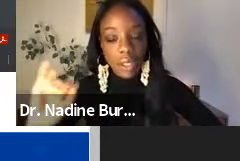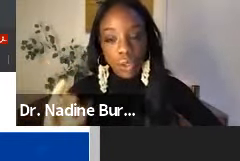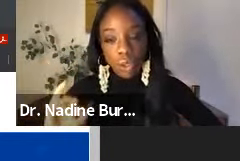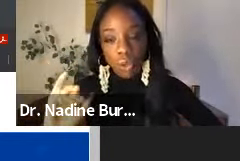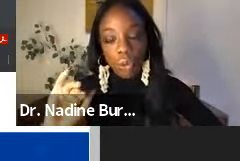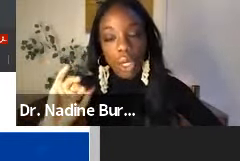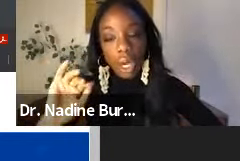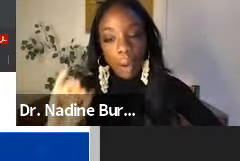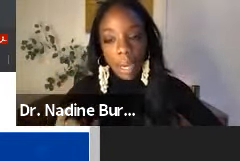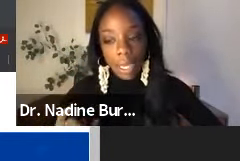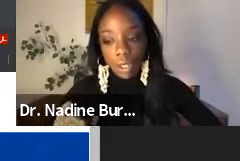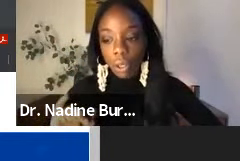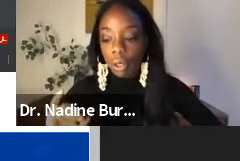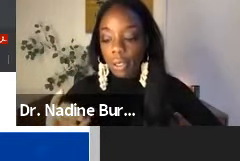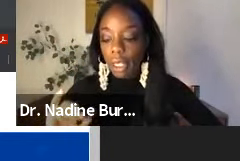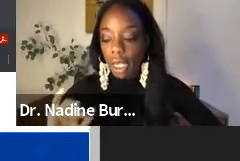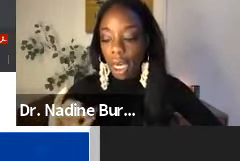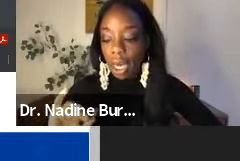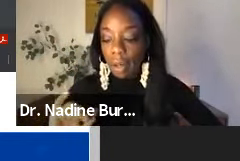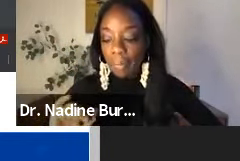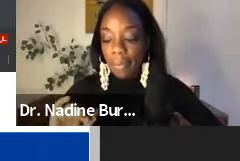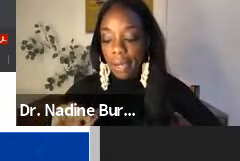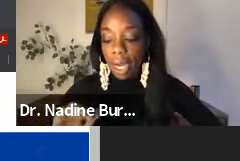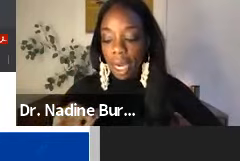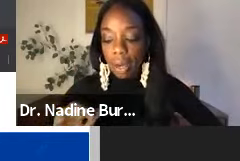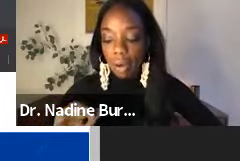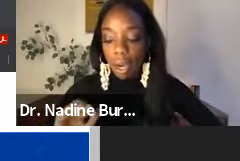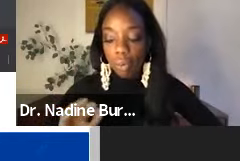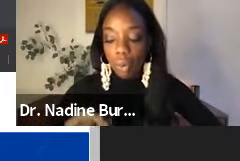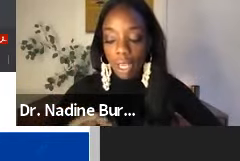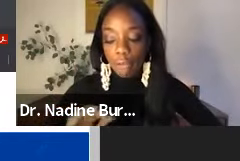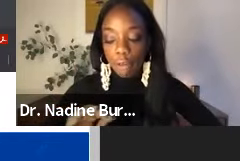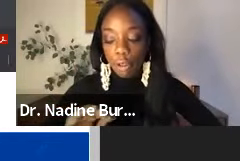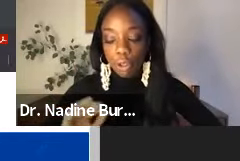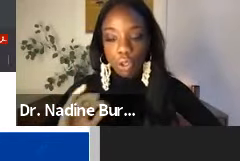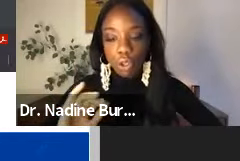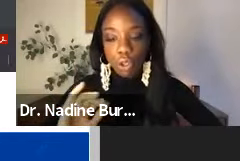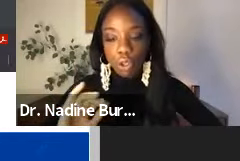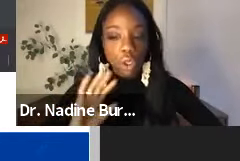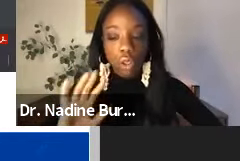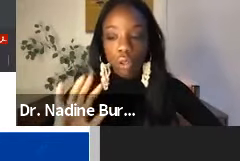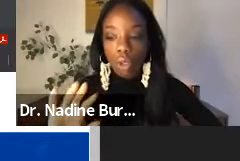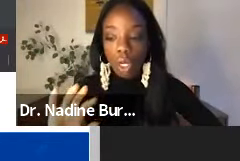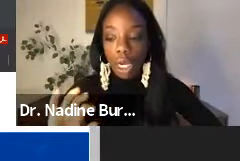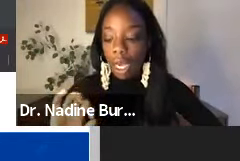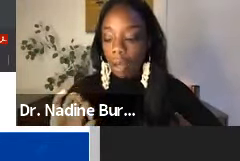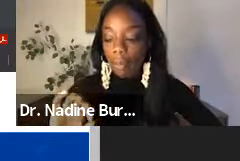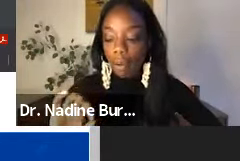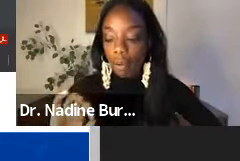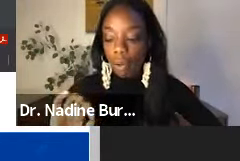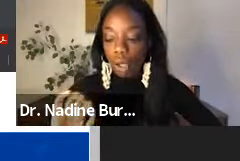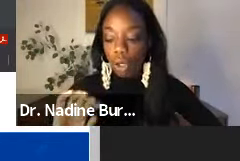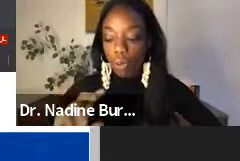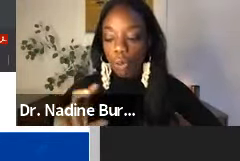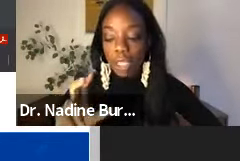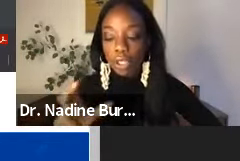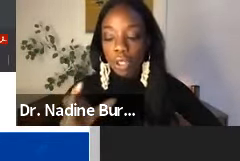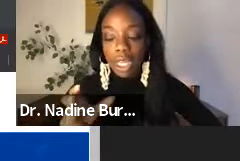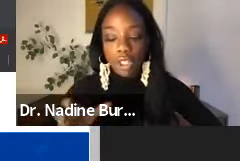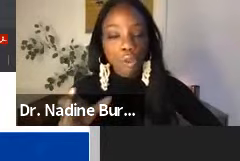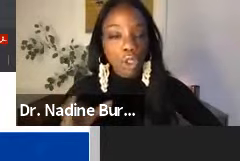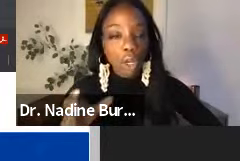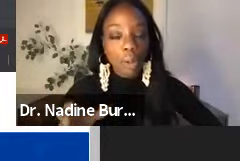build into My Turn a way for certain